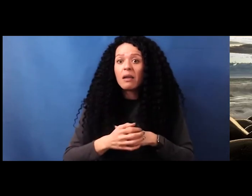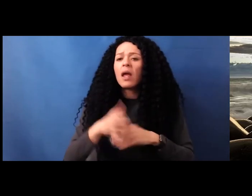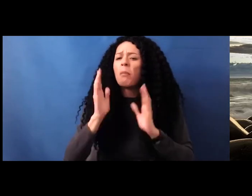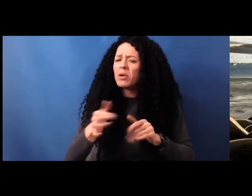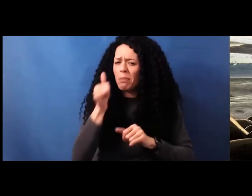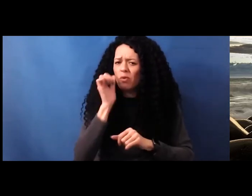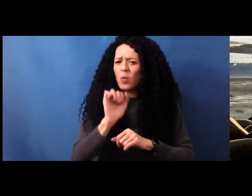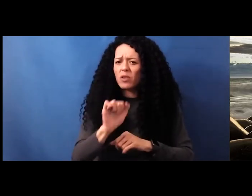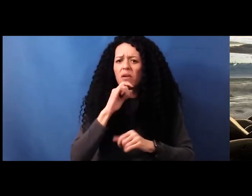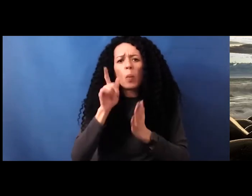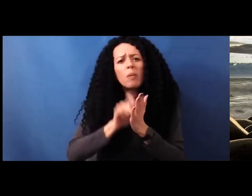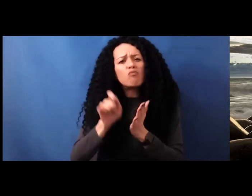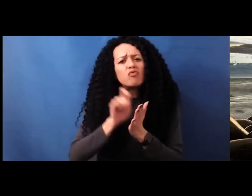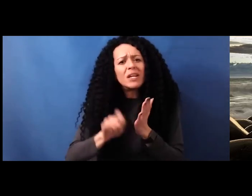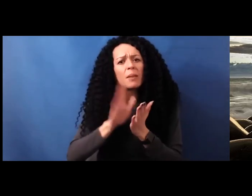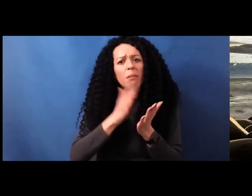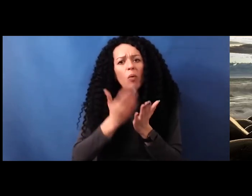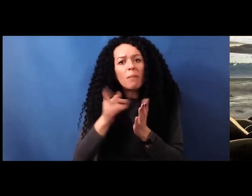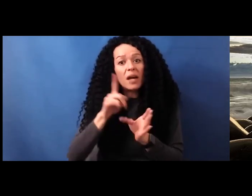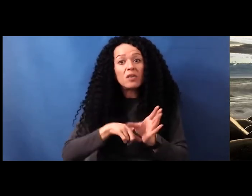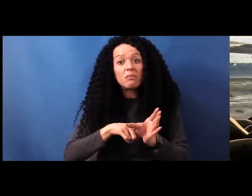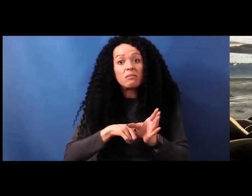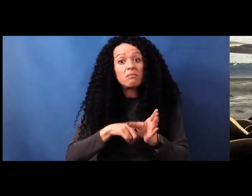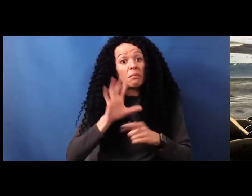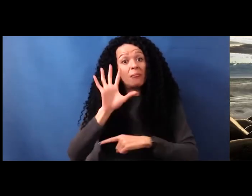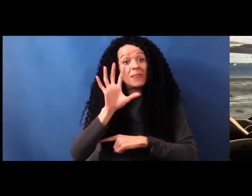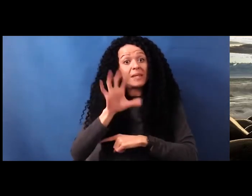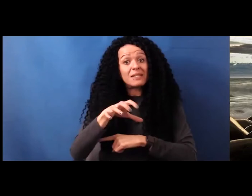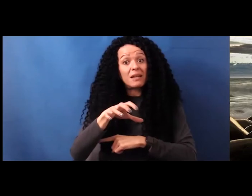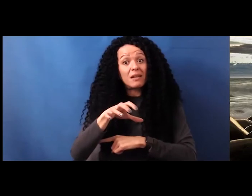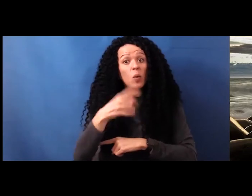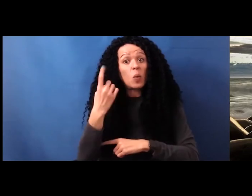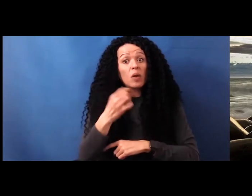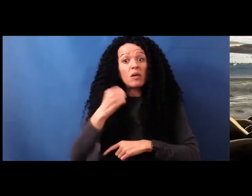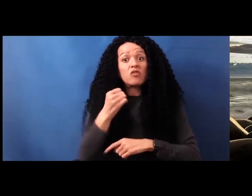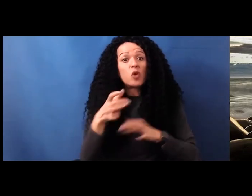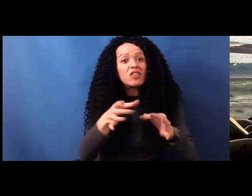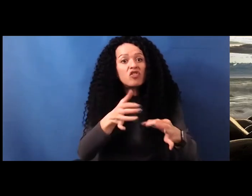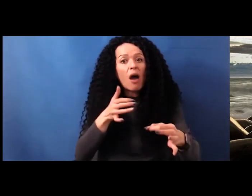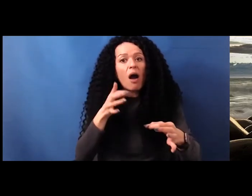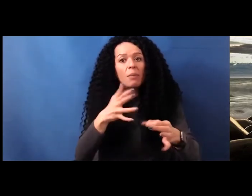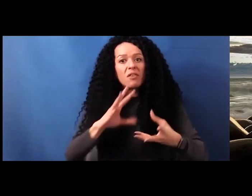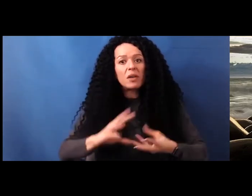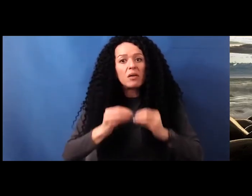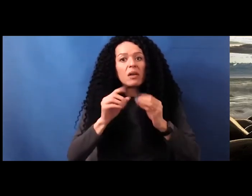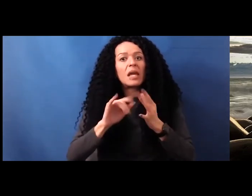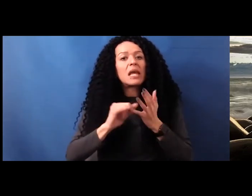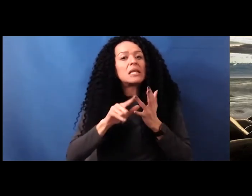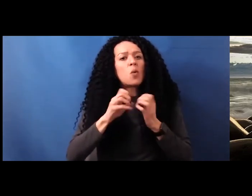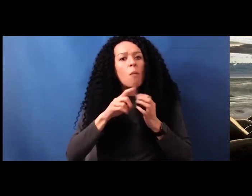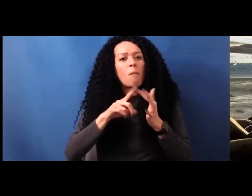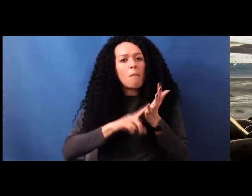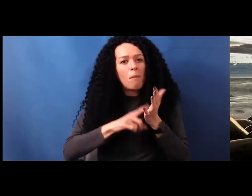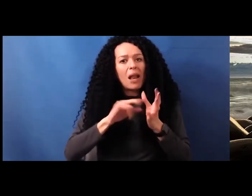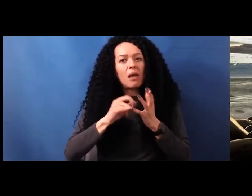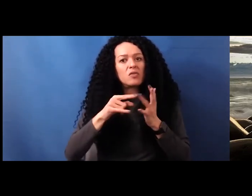was written in that year, and this setting of it by the Scottish harpist and composer Isabella Scott Gibson,